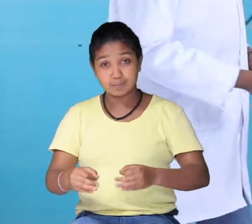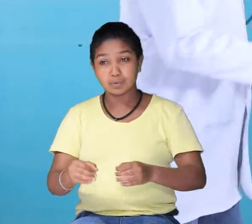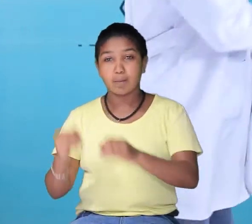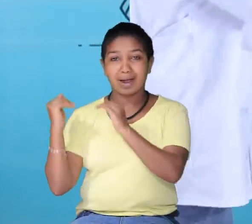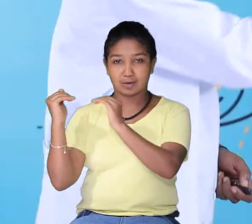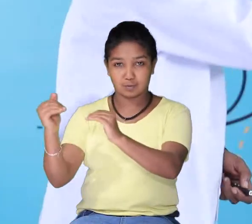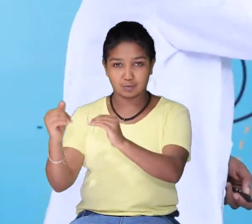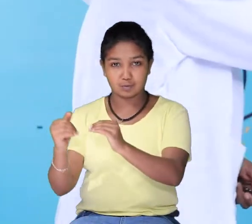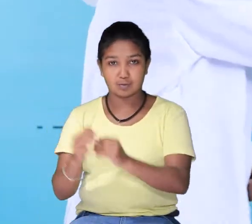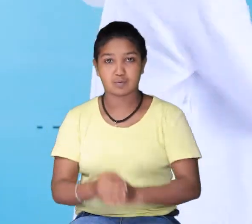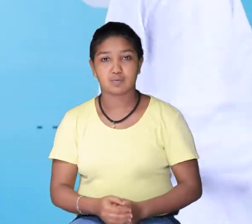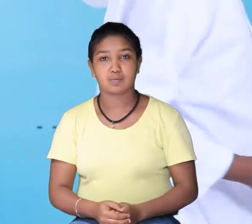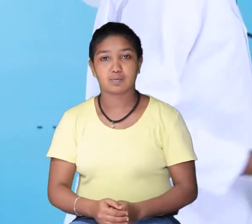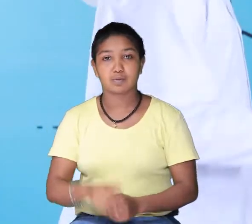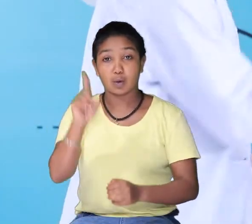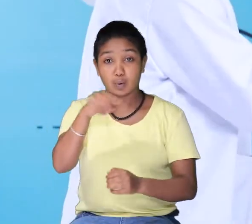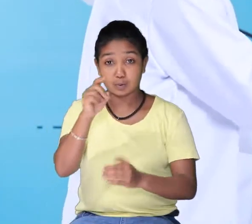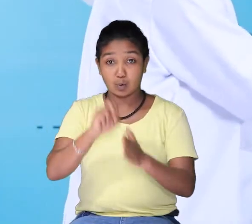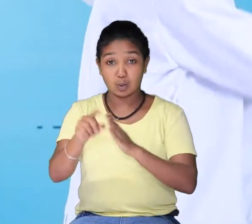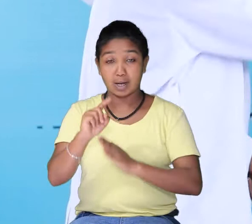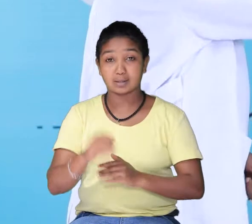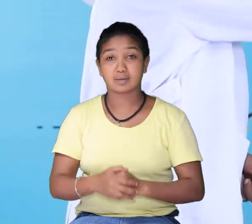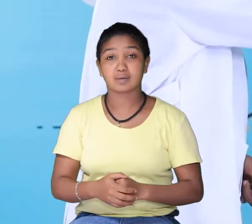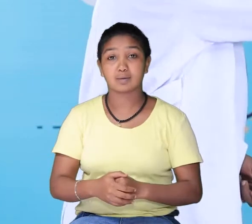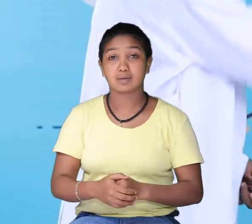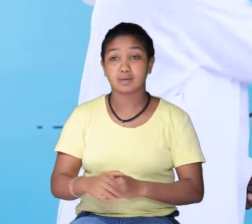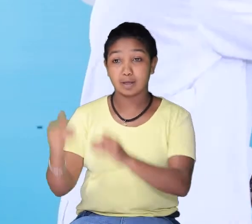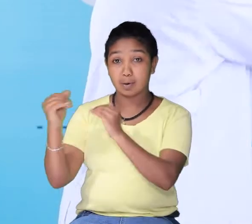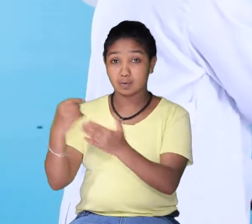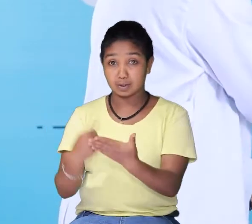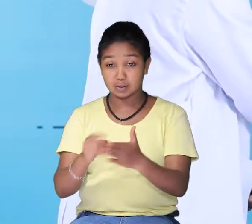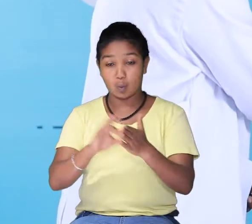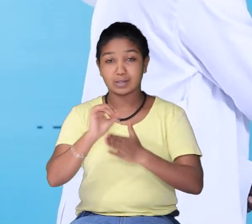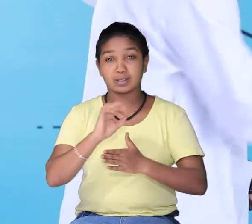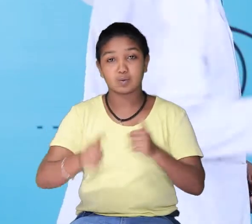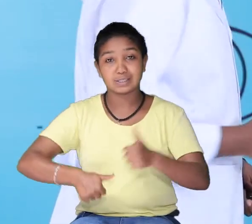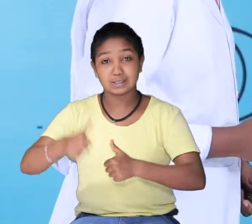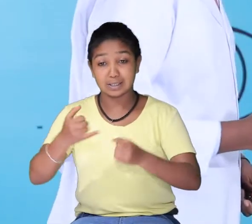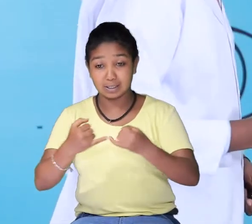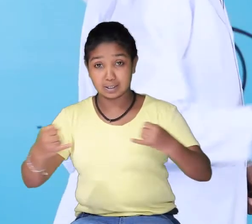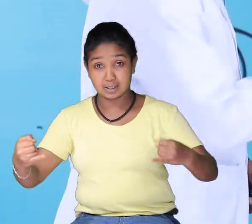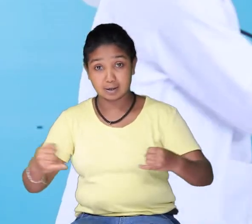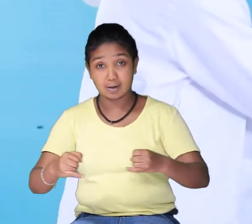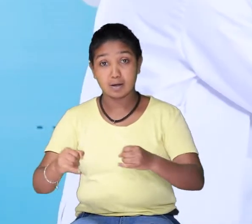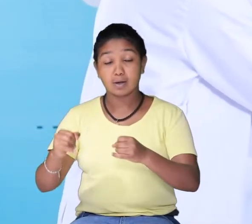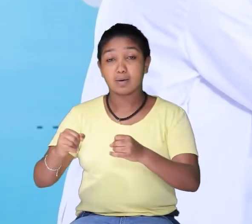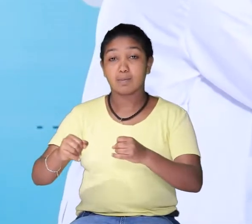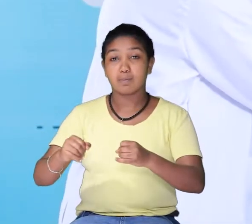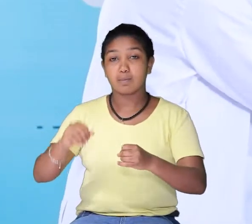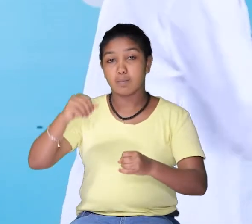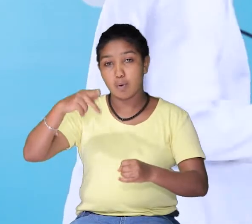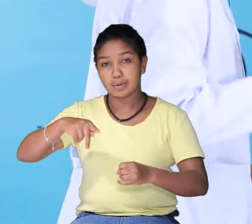magnitude. For a cross product, the magnitude is determined as the magnitude of this quantity, which is a linear momentum, the magnitude